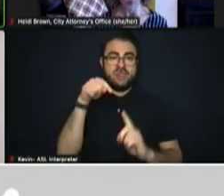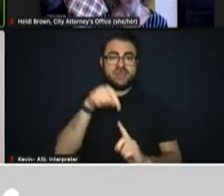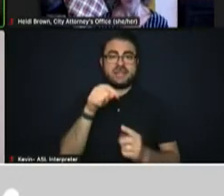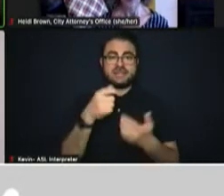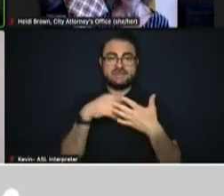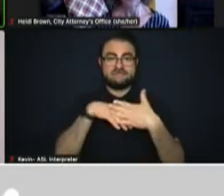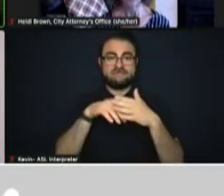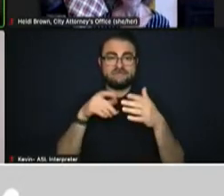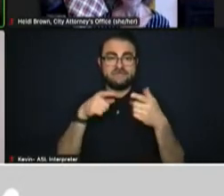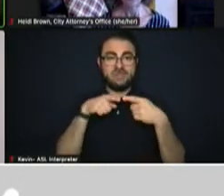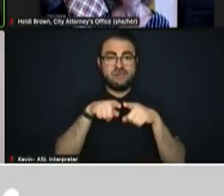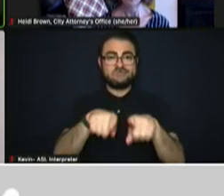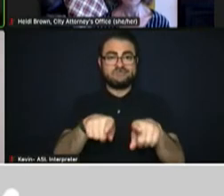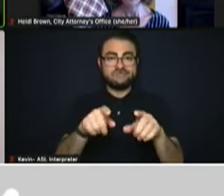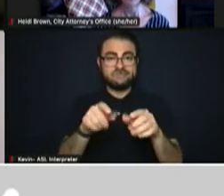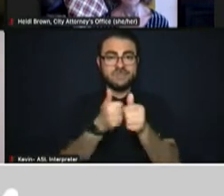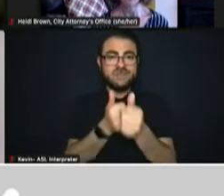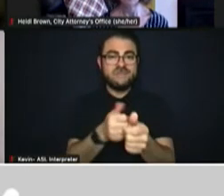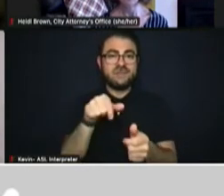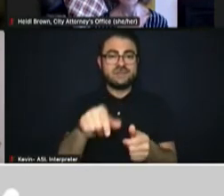presented. Could you do that for us, Chair?